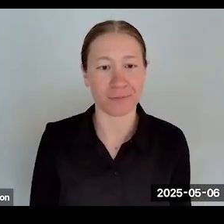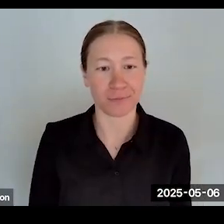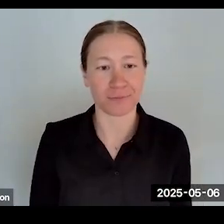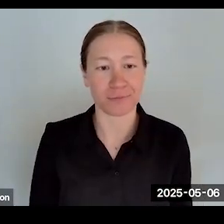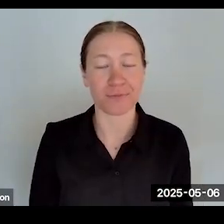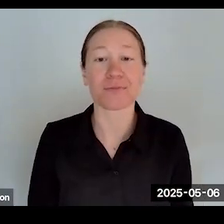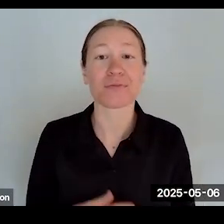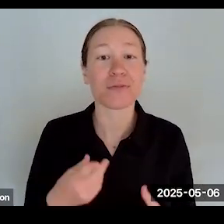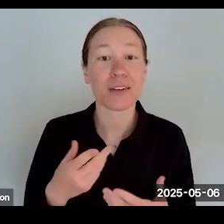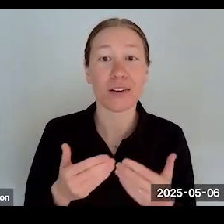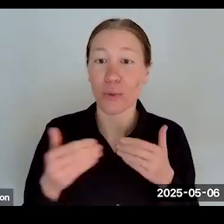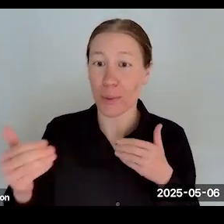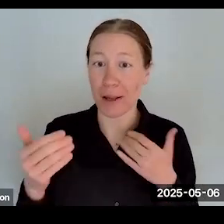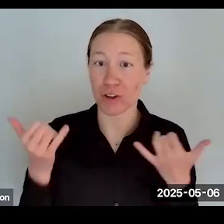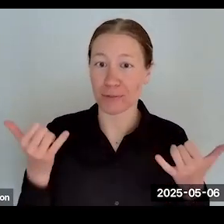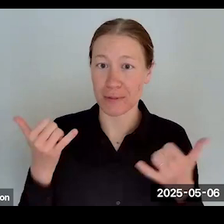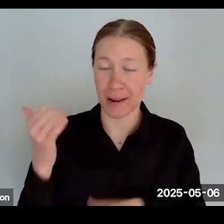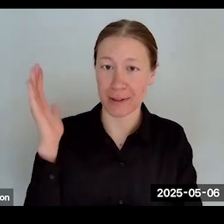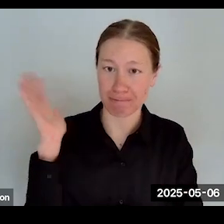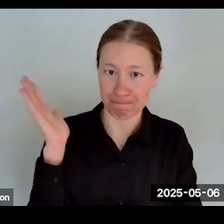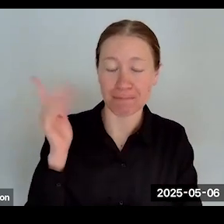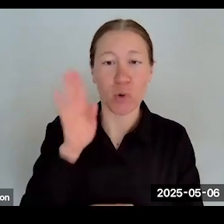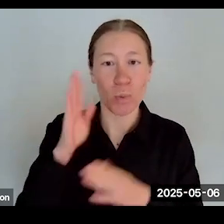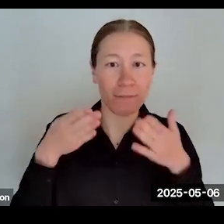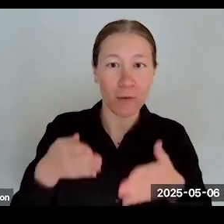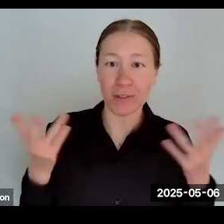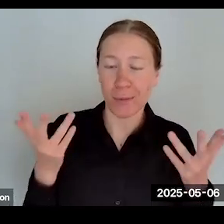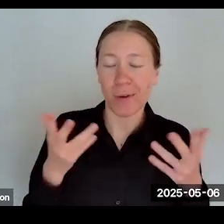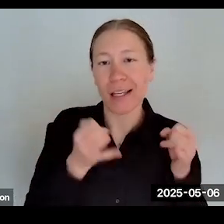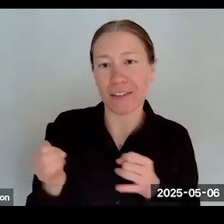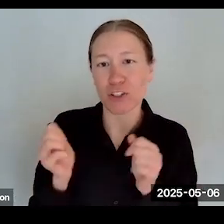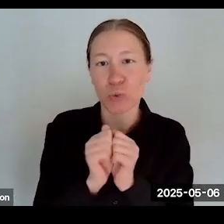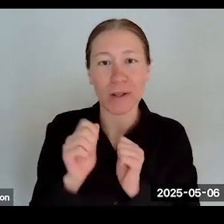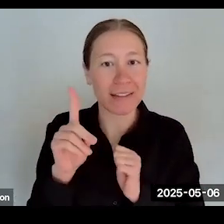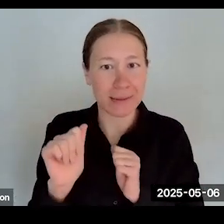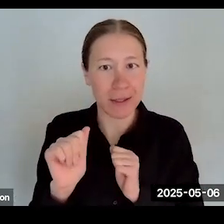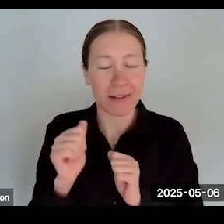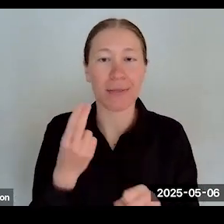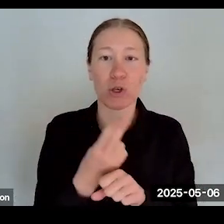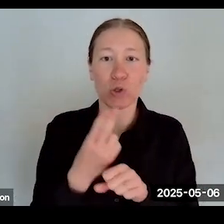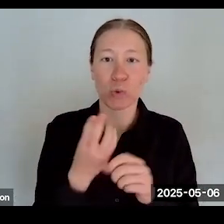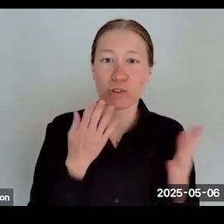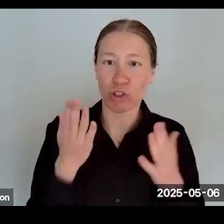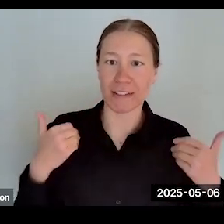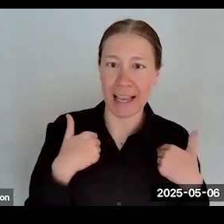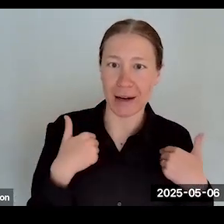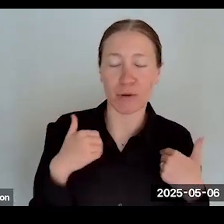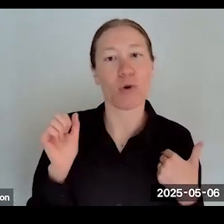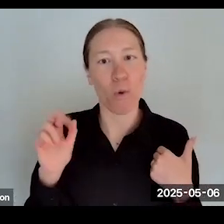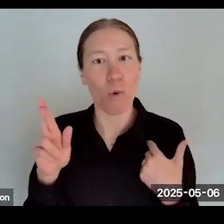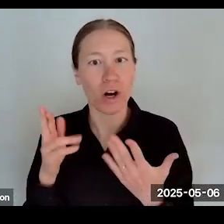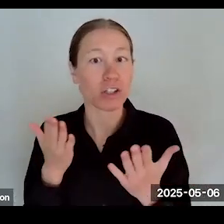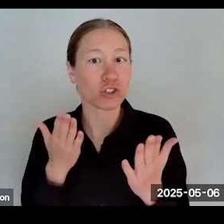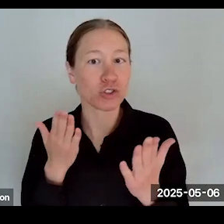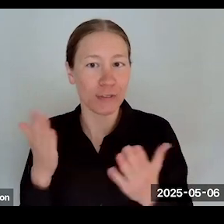For the purpose of the remainder of this presentation, we'll be focusing on individuals with disabilities that utilize service animals or service animals in